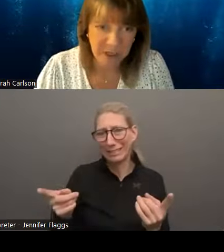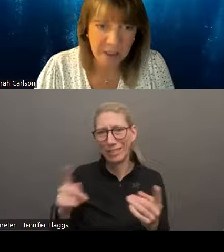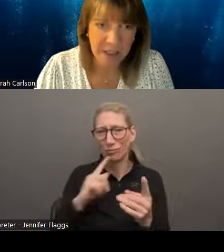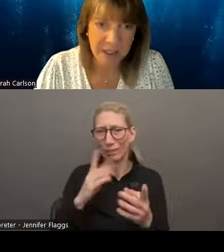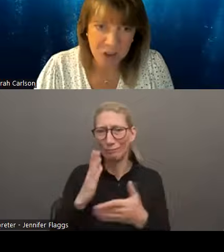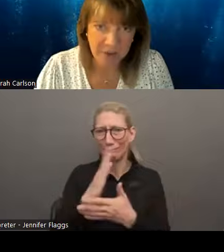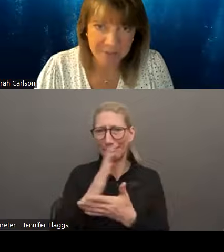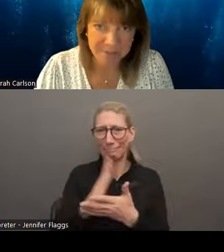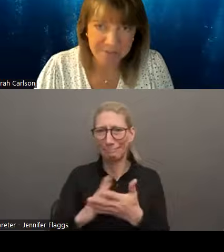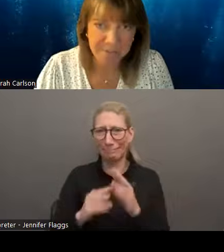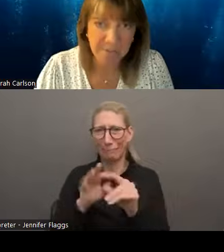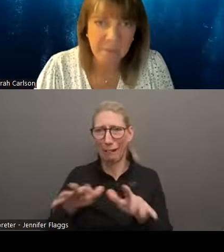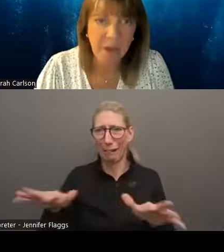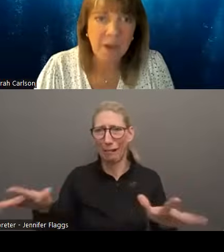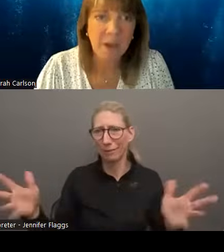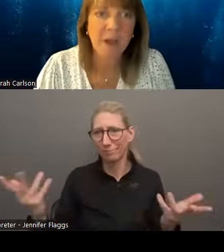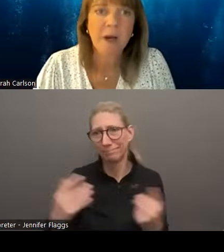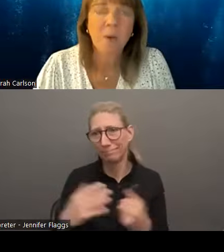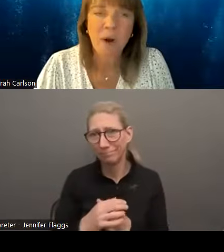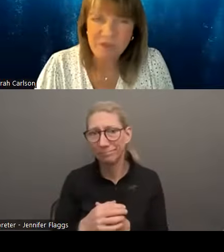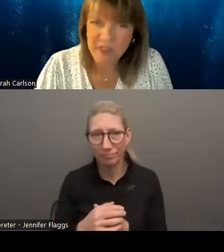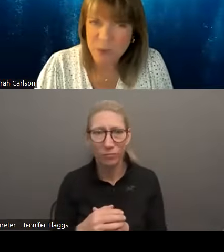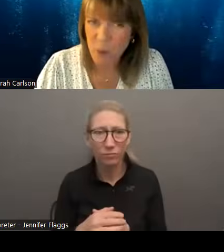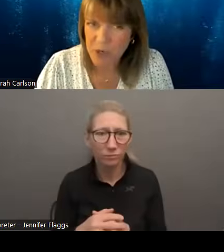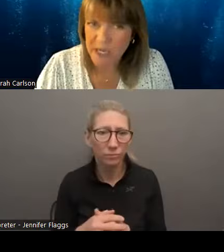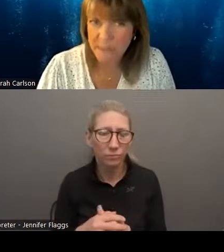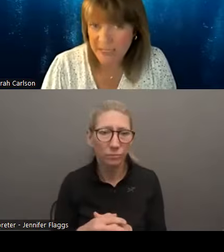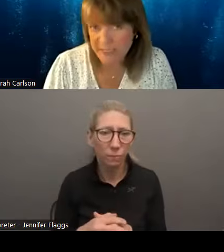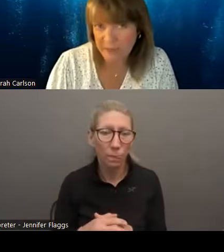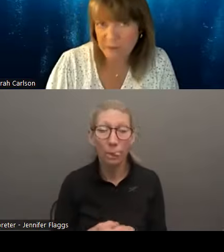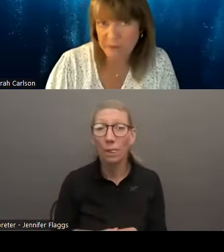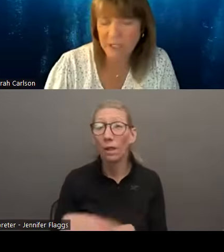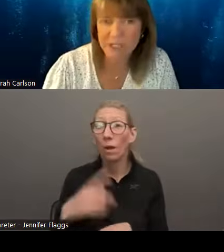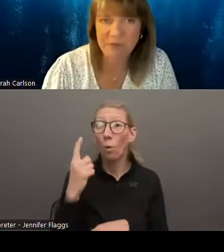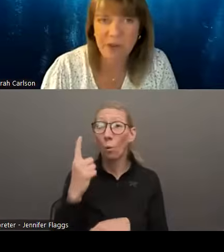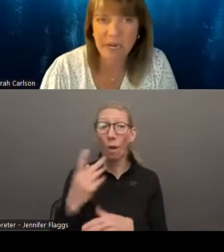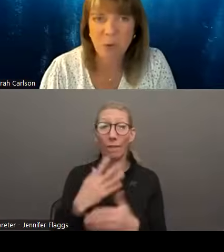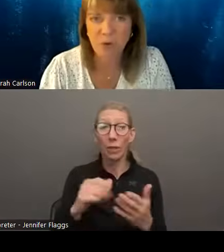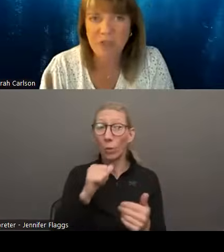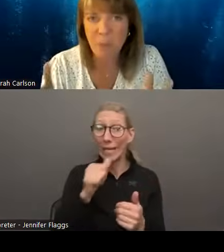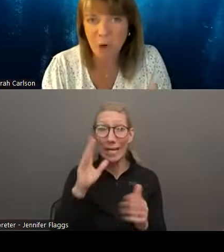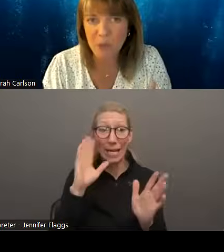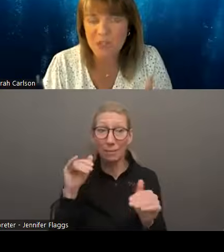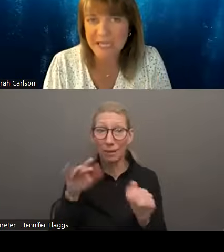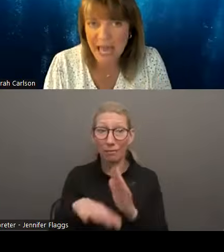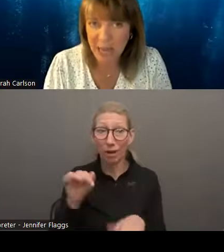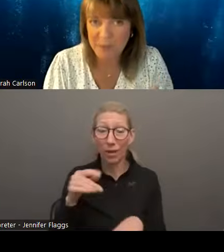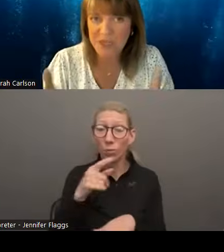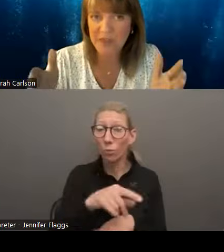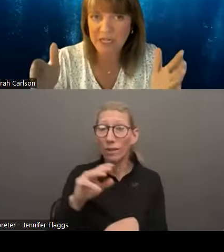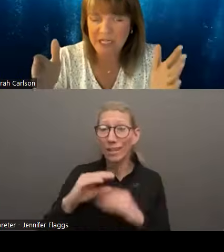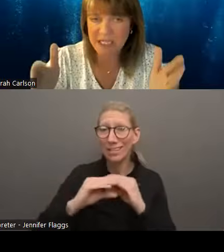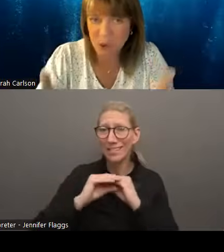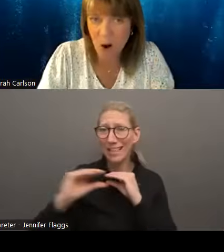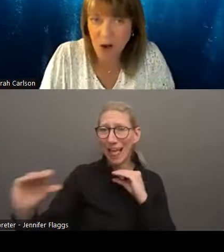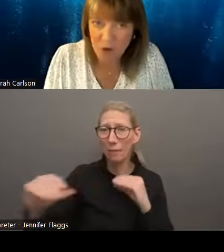fragmentary condition. One of the things we weren't expecting really to find were these marble slabs